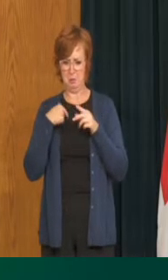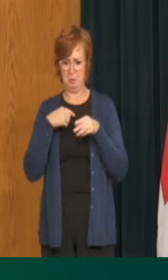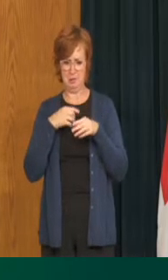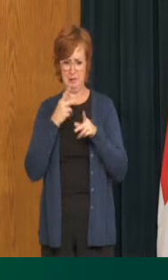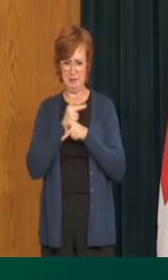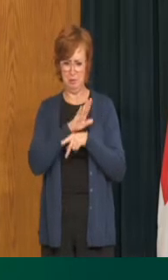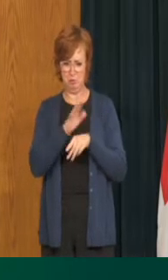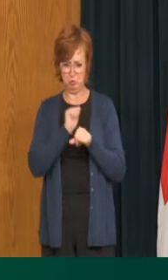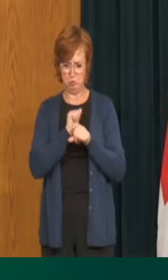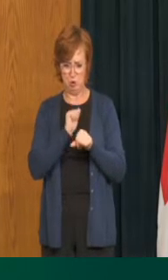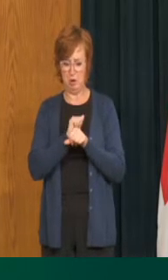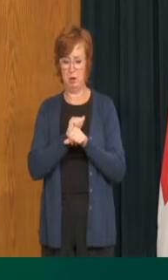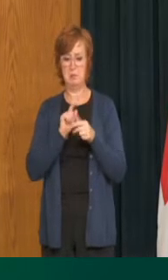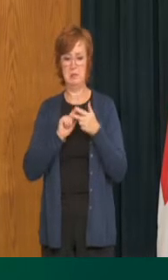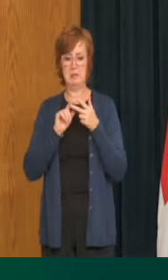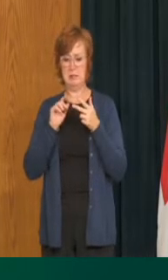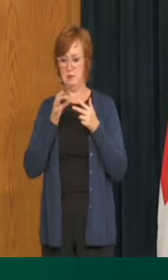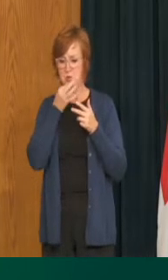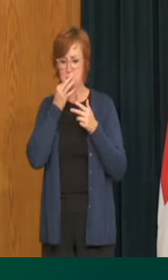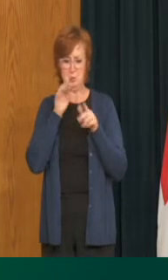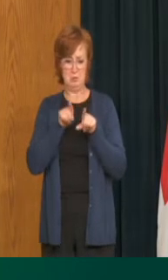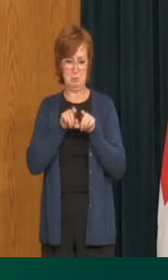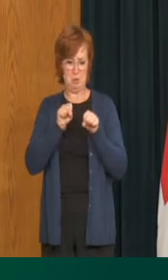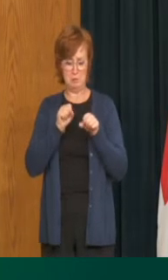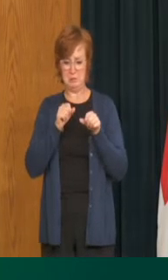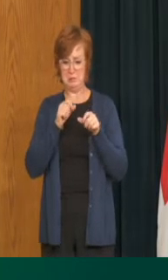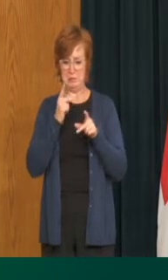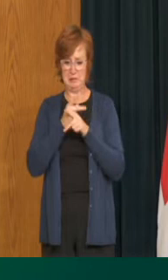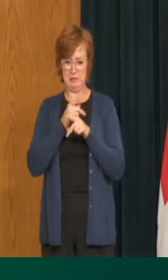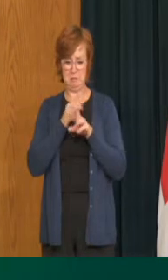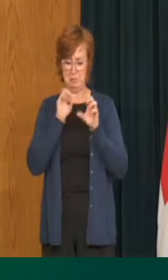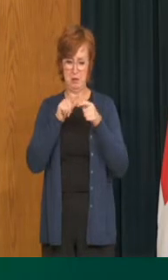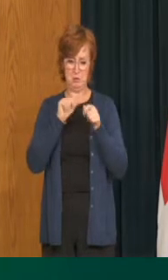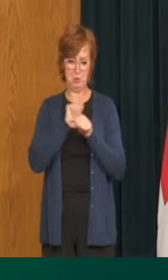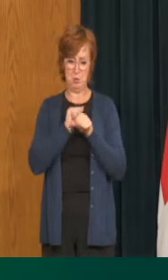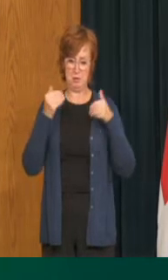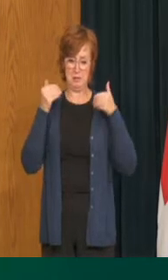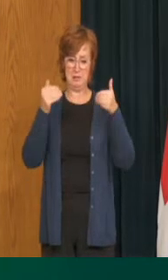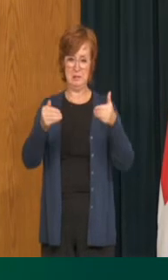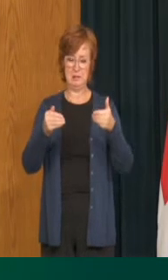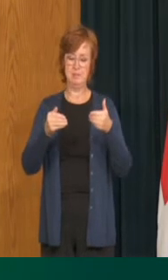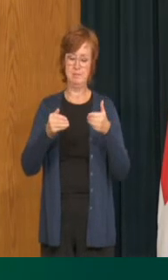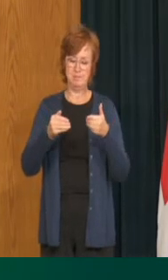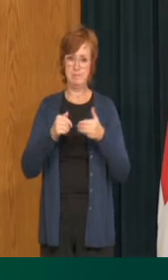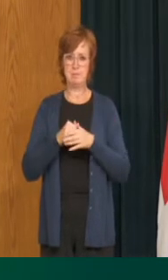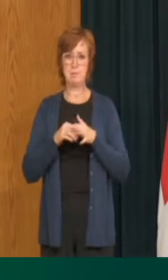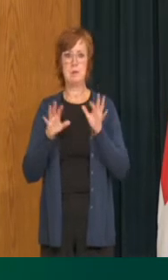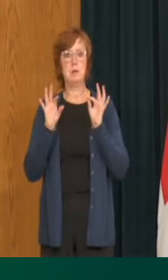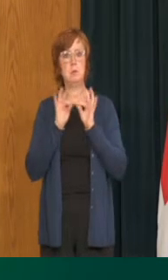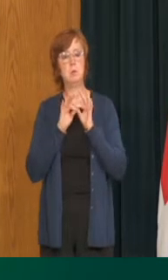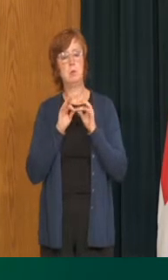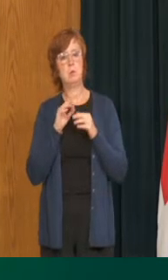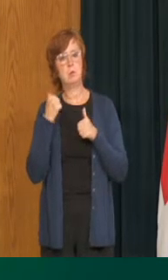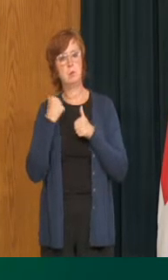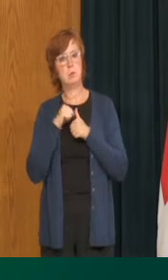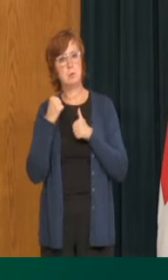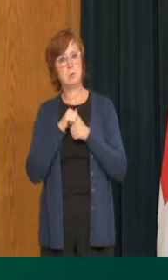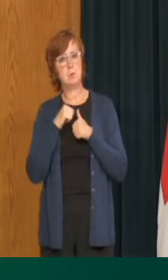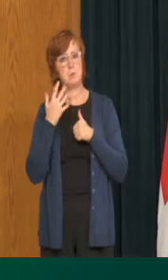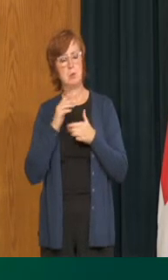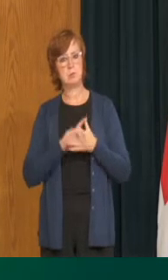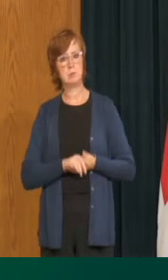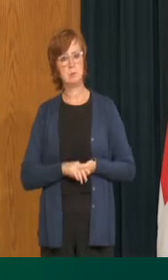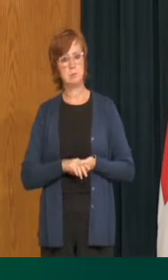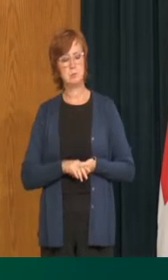to work as soon as possible? So first and foremost, I think it's important for us to note that of the